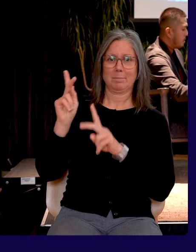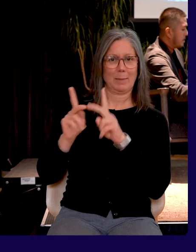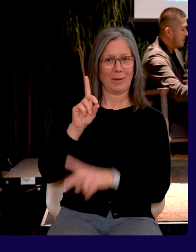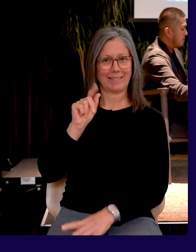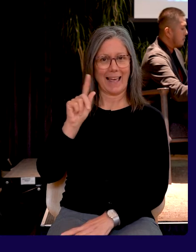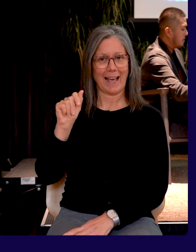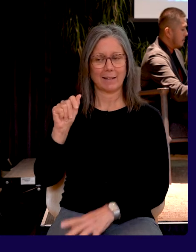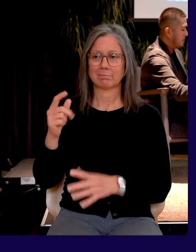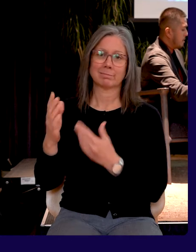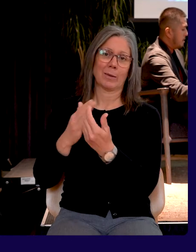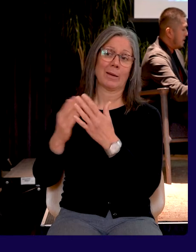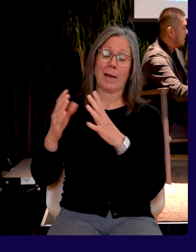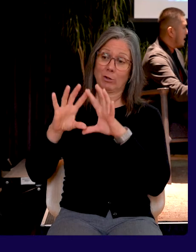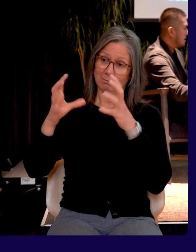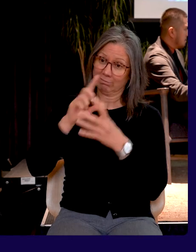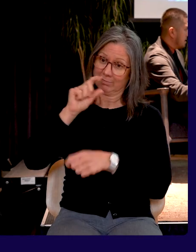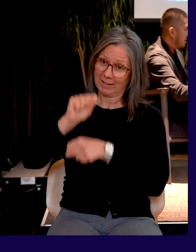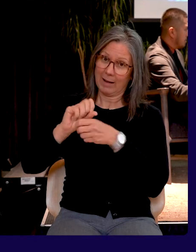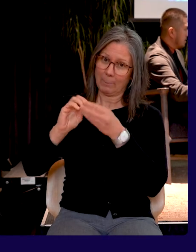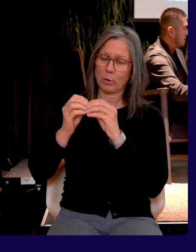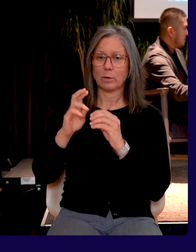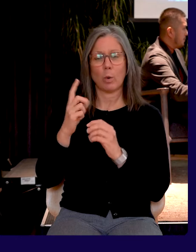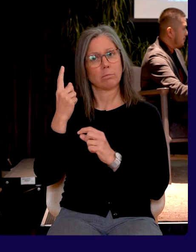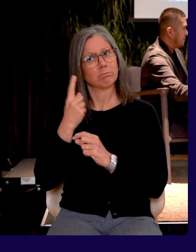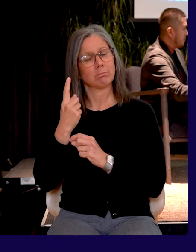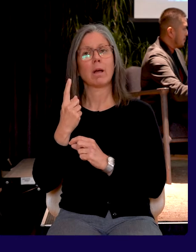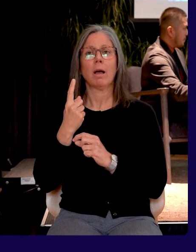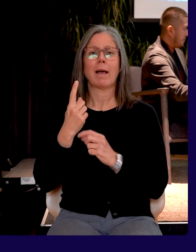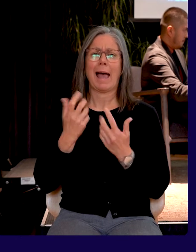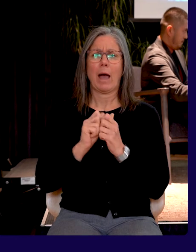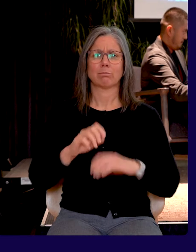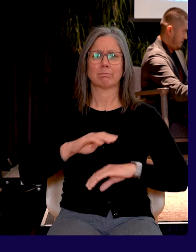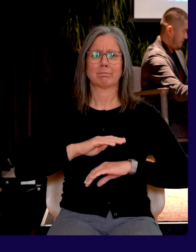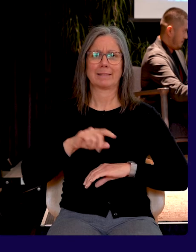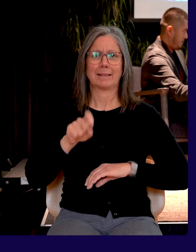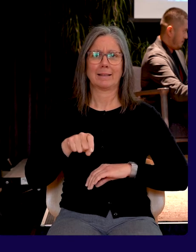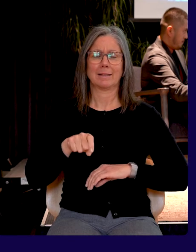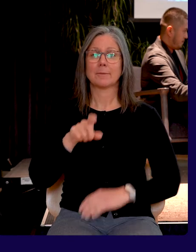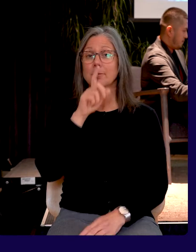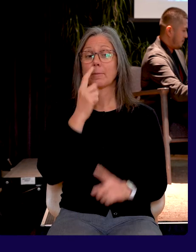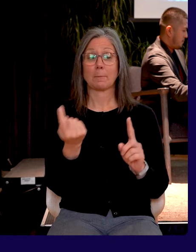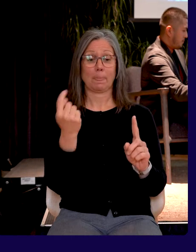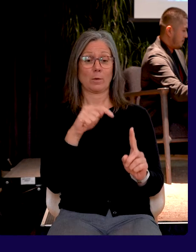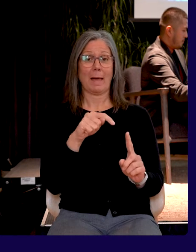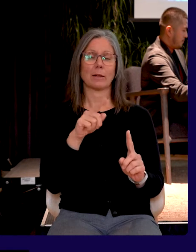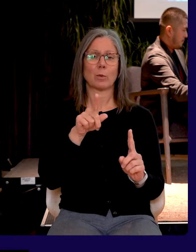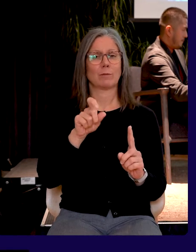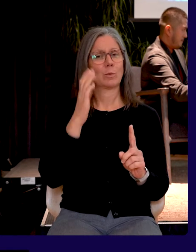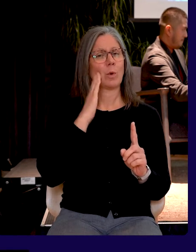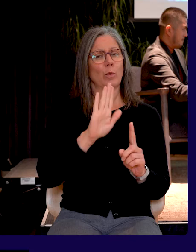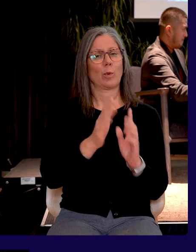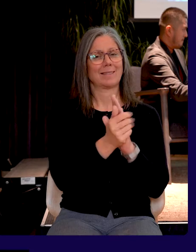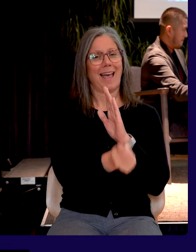either qualitative or quantitative, into actually meeting those needs? It goes back to what you were saying, really knowing your talent,